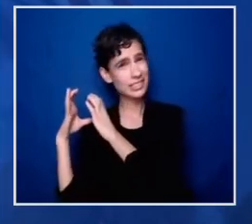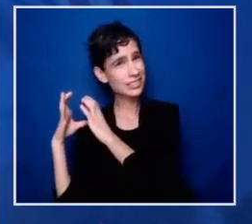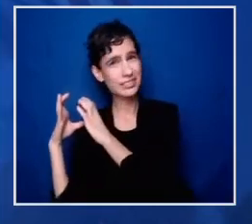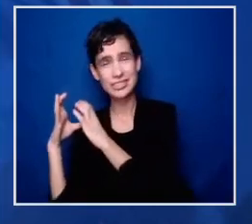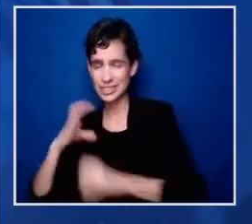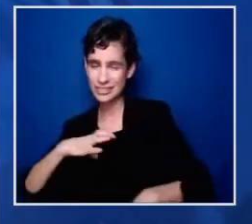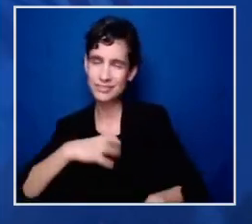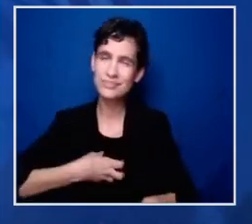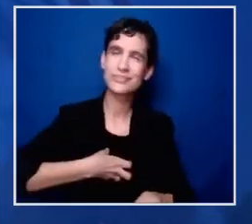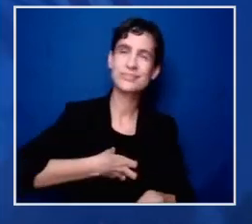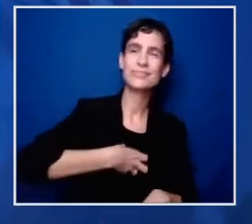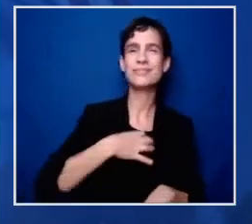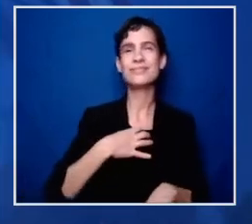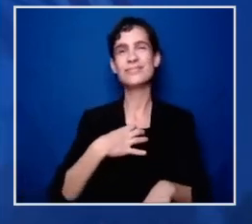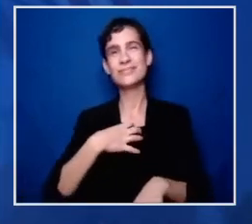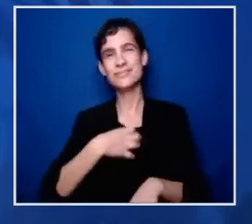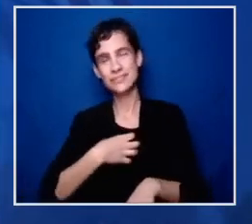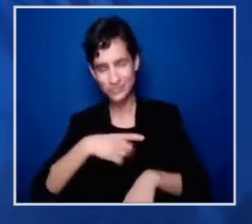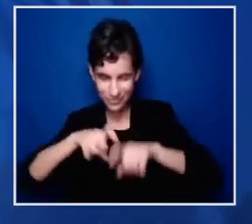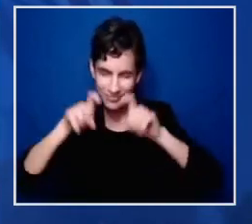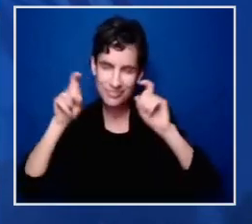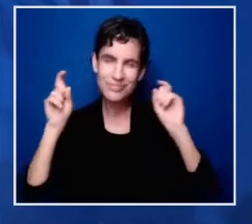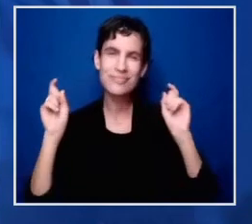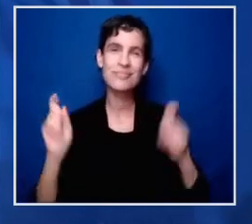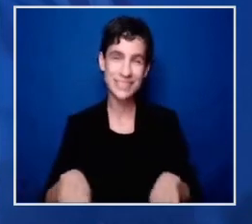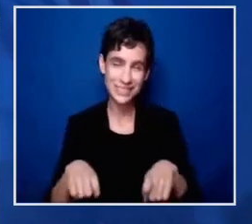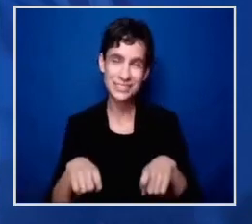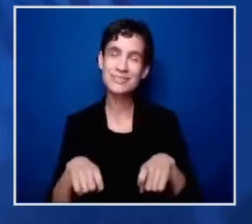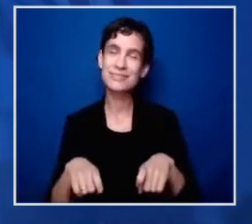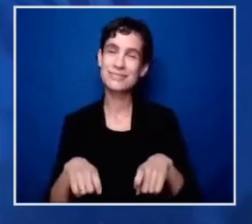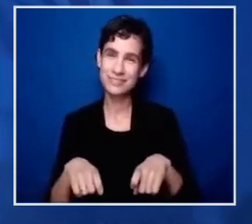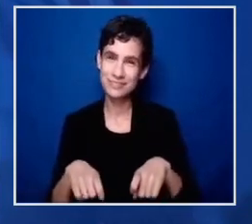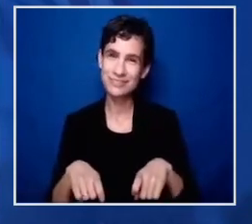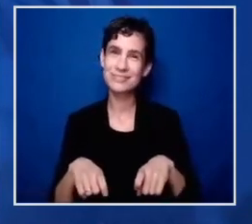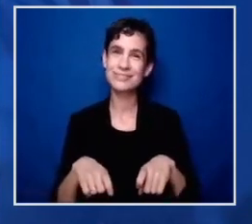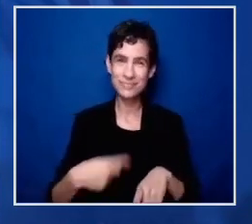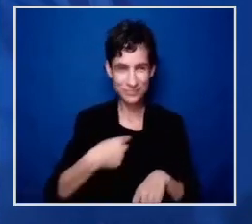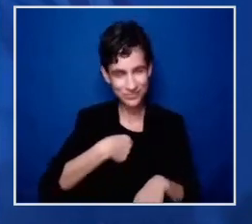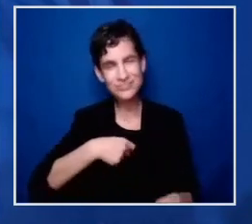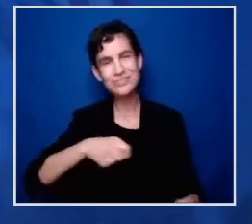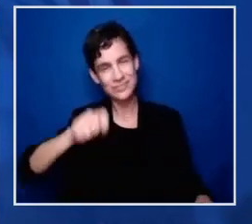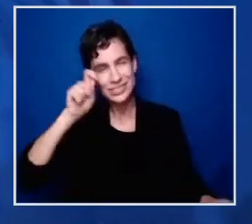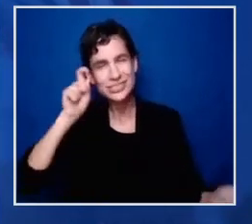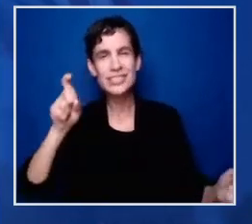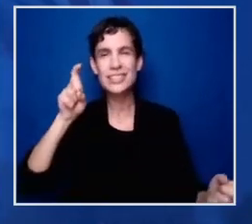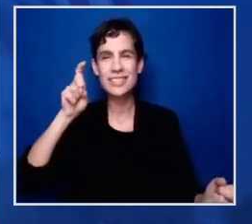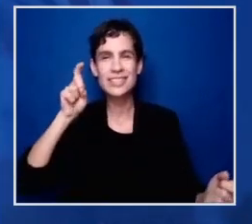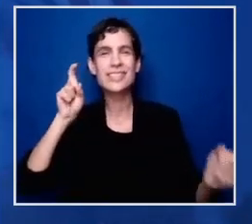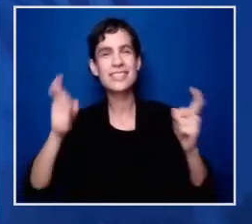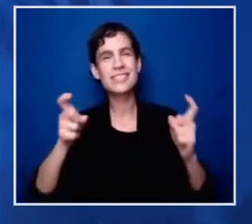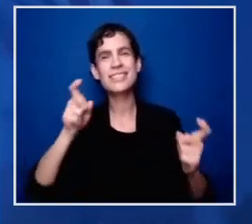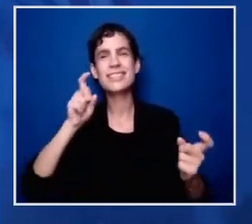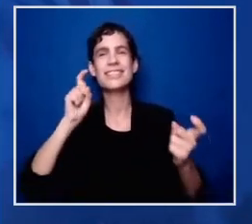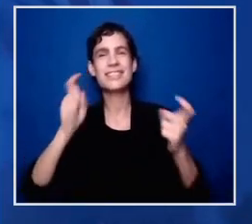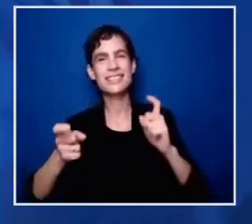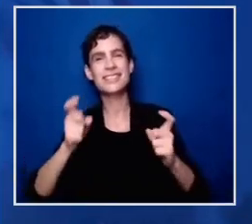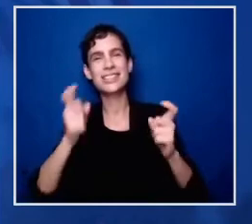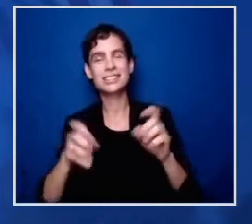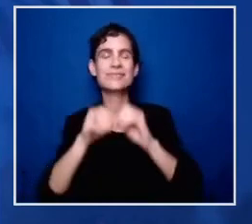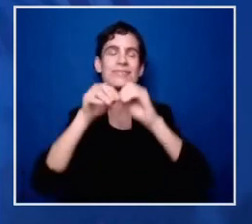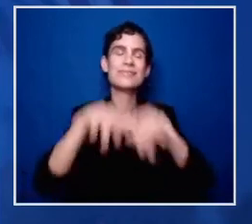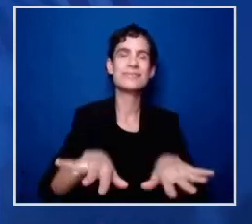be the change, change, change. I'm gonna be the change, change, change. I'm